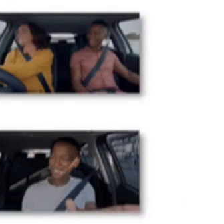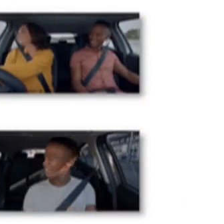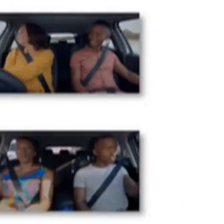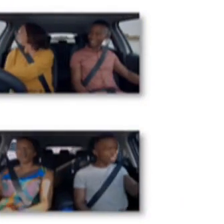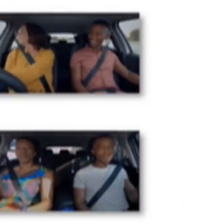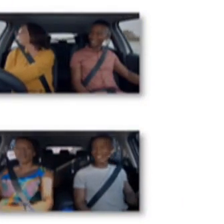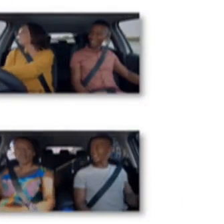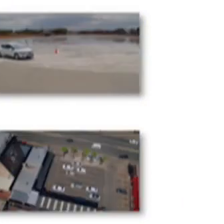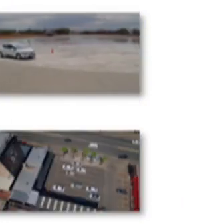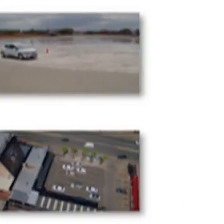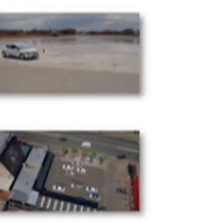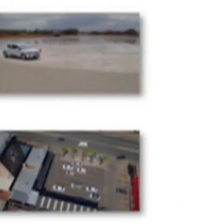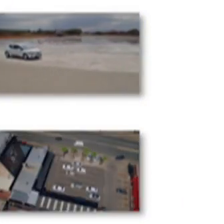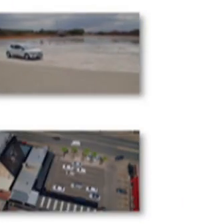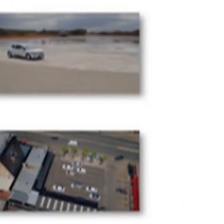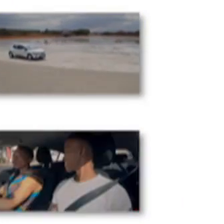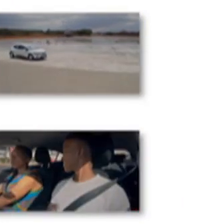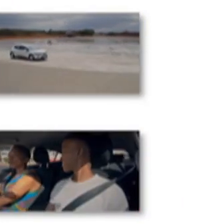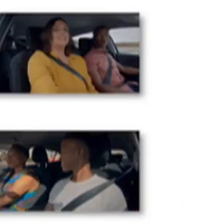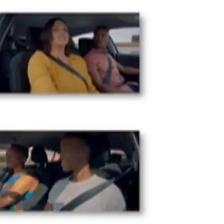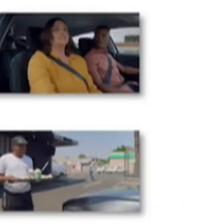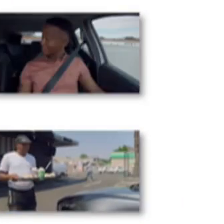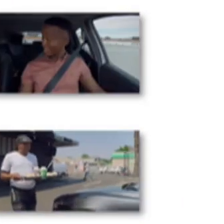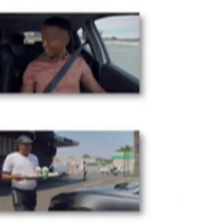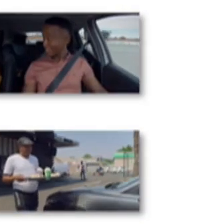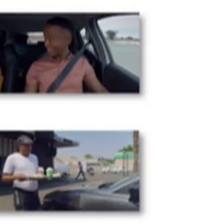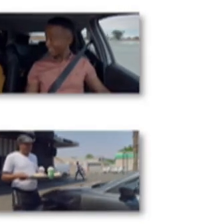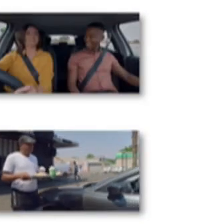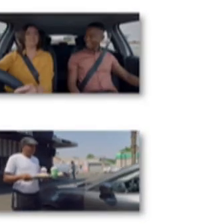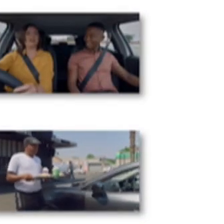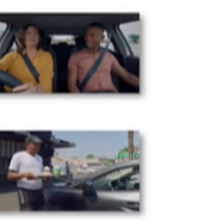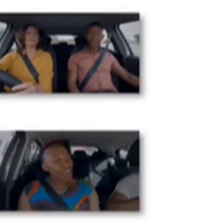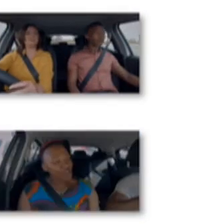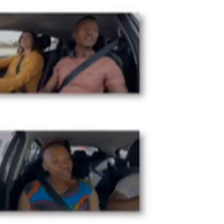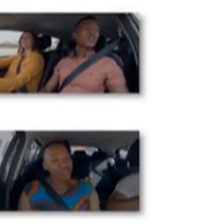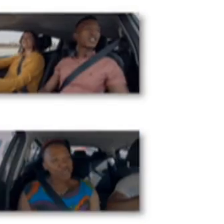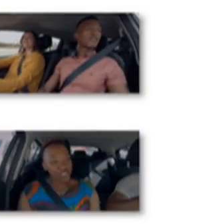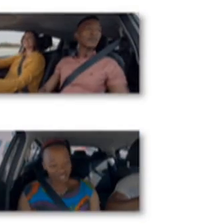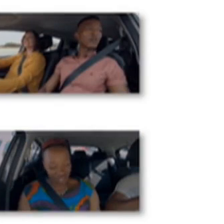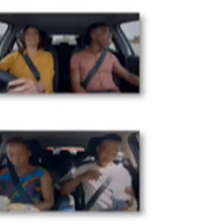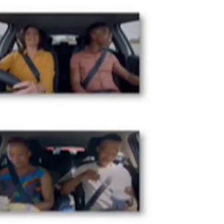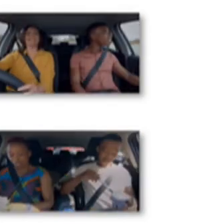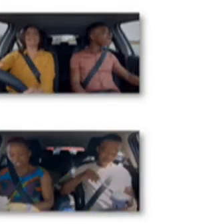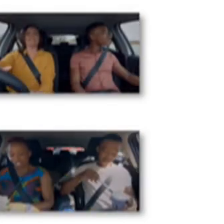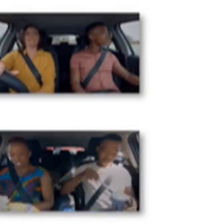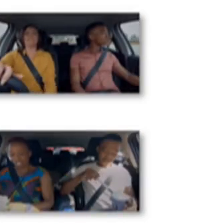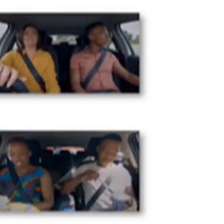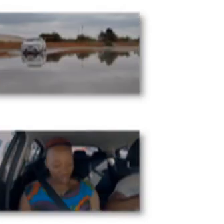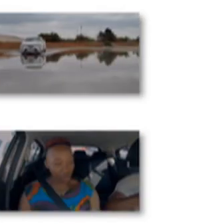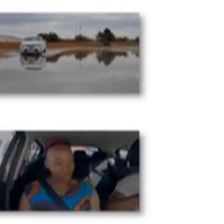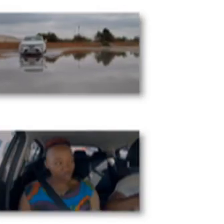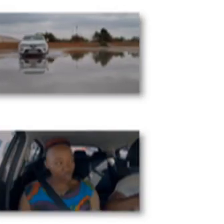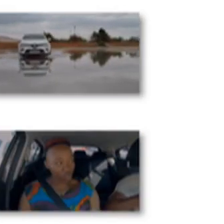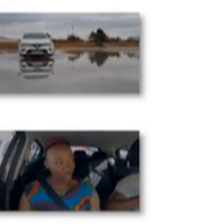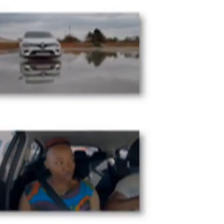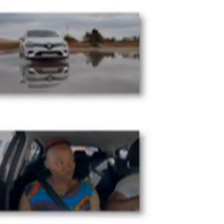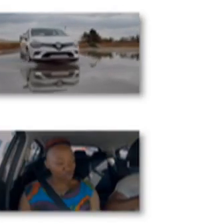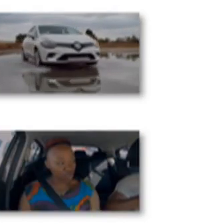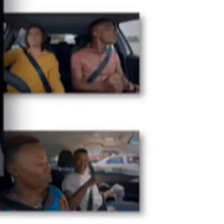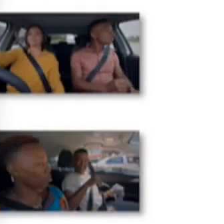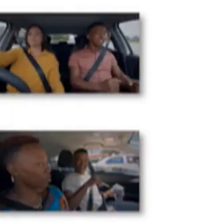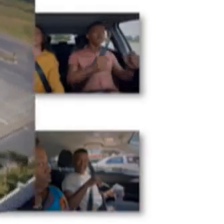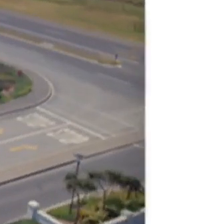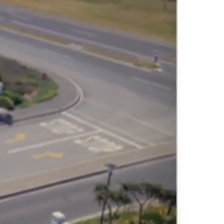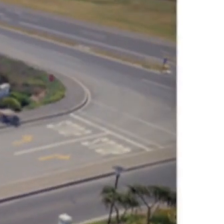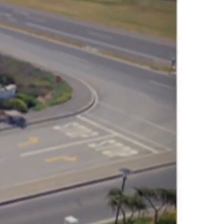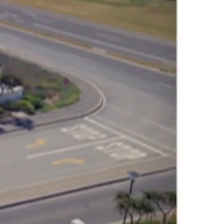that was. Yeah. They've all saved. Why shouldn't you? SMS SAVE to 34473 or call 08600 60000 and